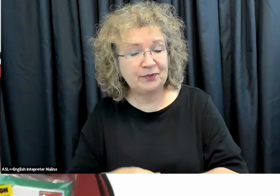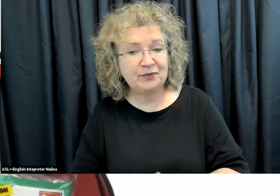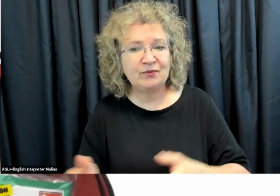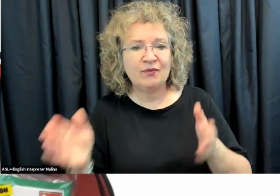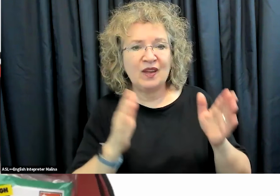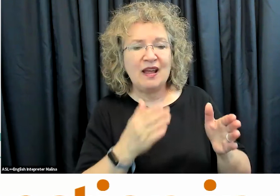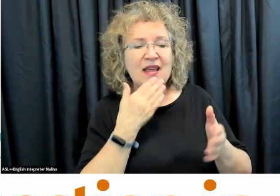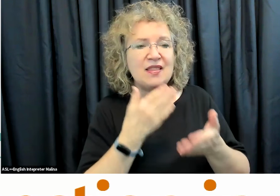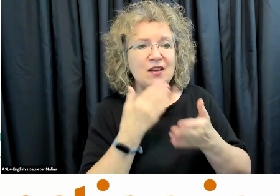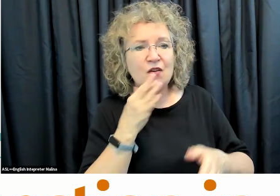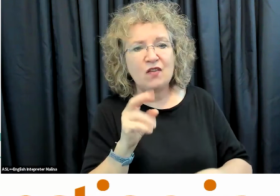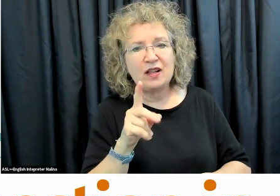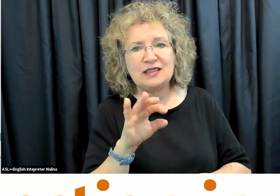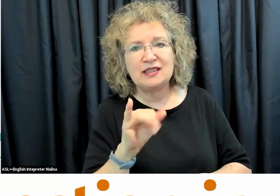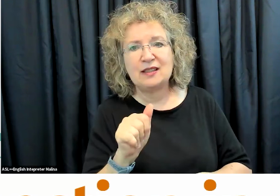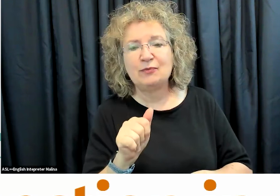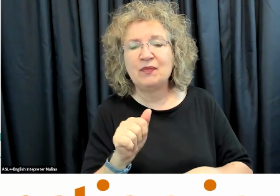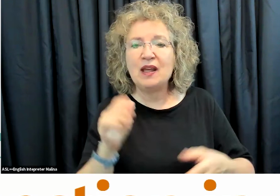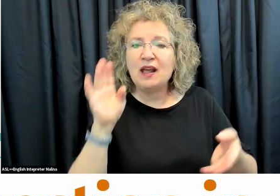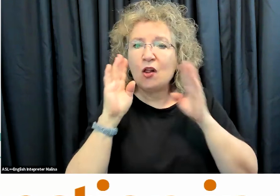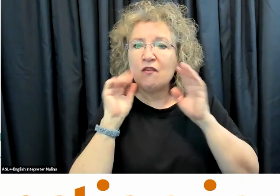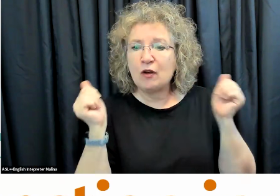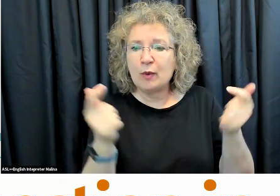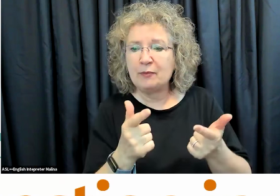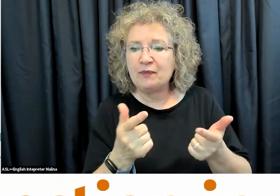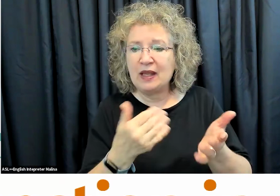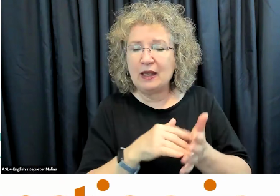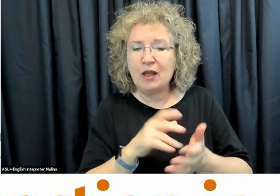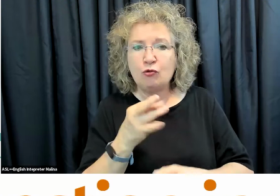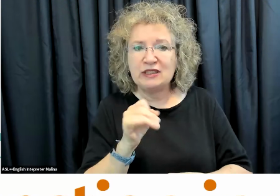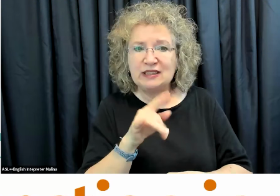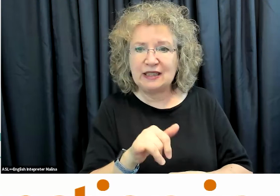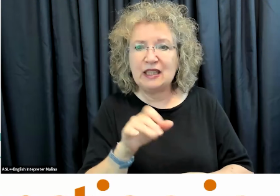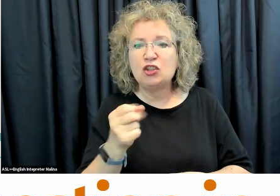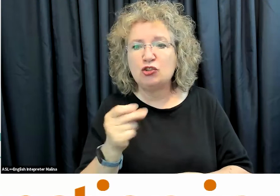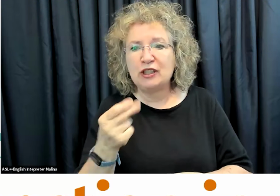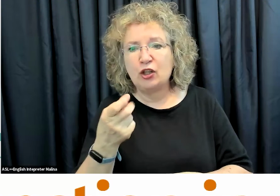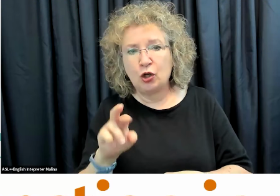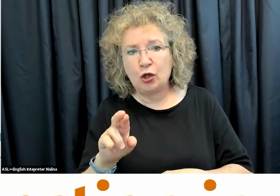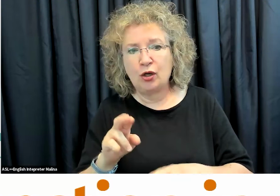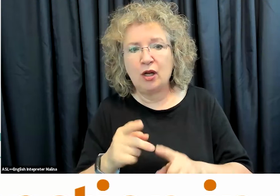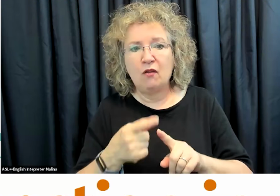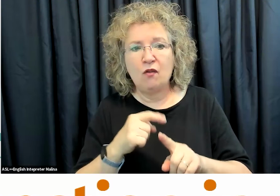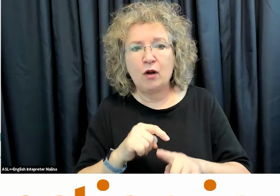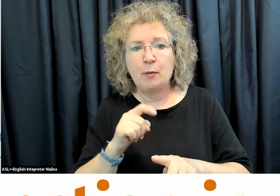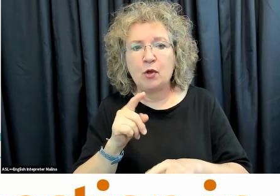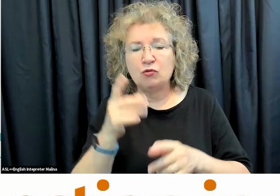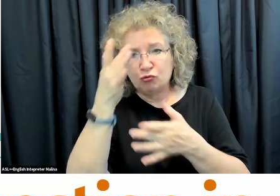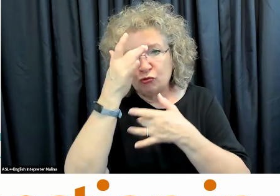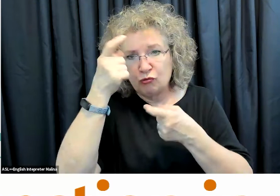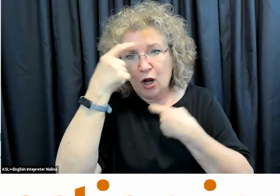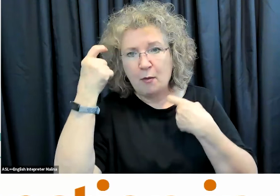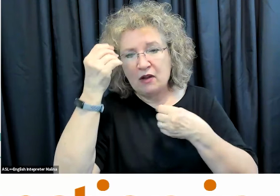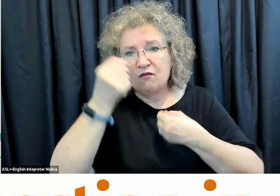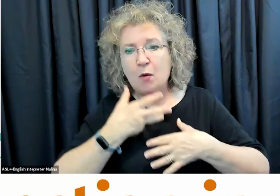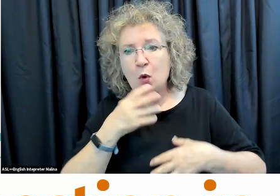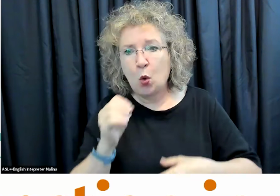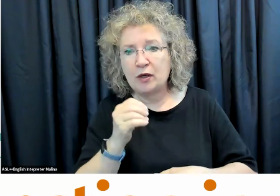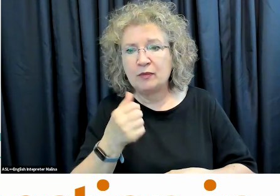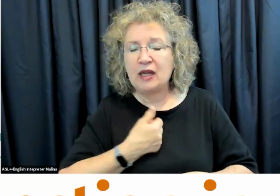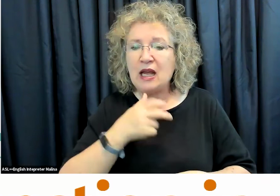Awesome. Thank you, Felicia. Hi, everyone. Again, Christy, she, her pronouns from Trauma Informed Oregon. I am Asian American. I have